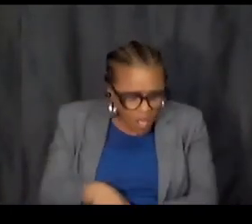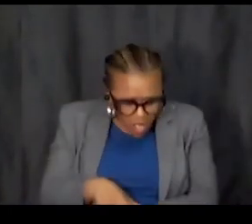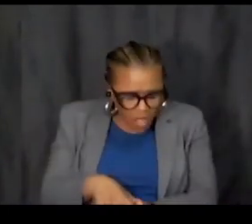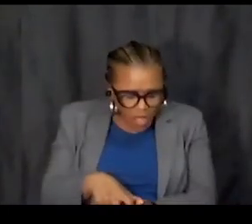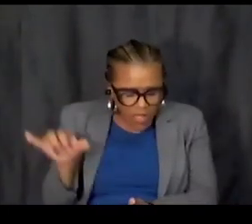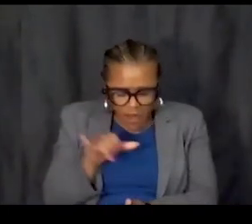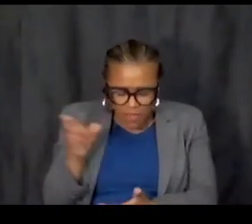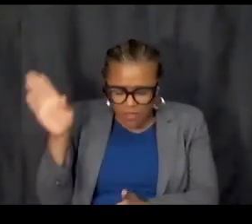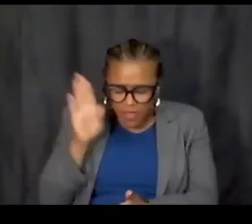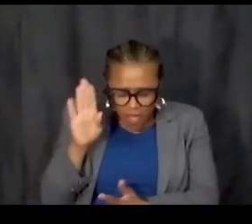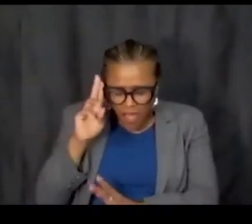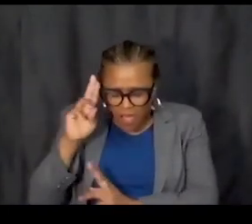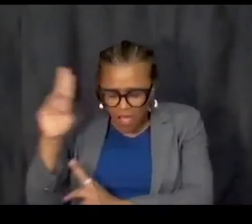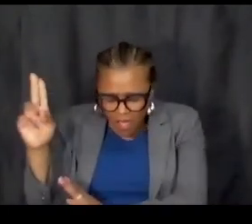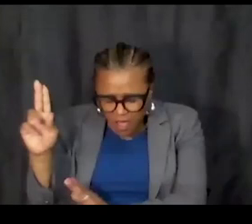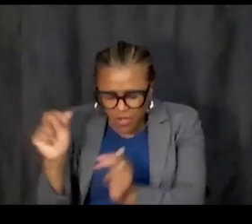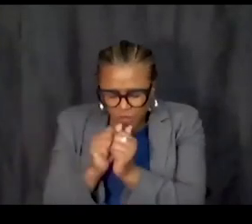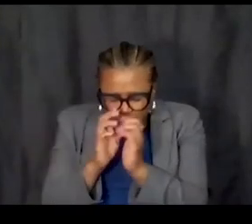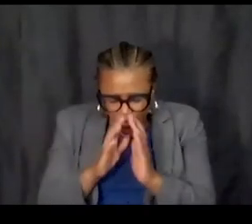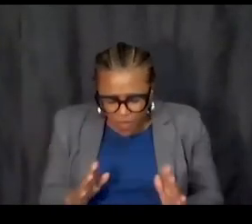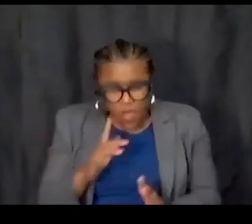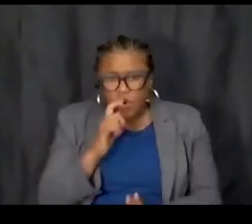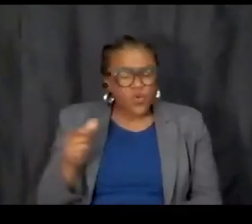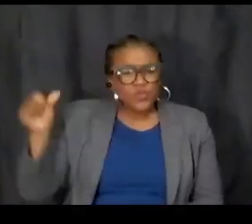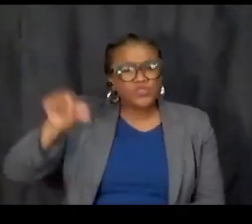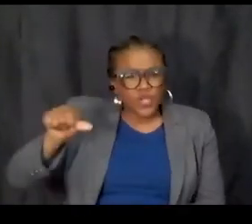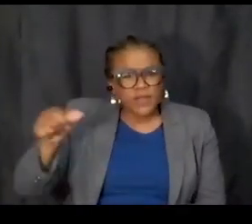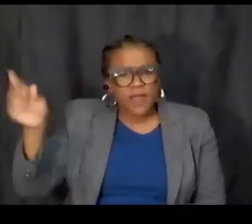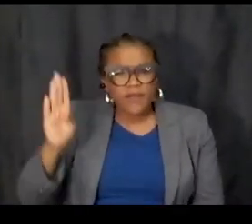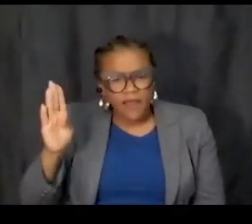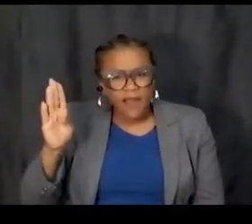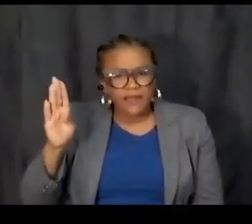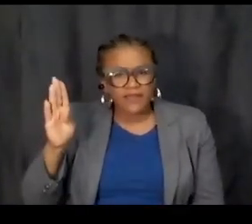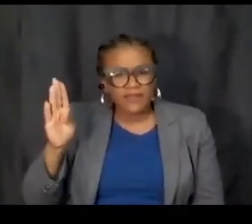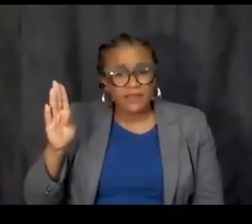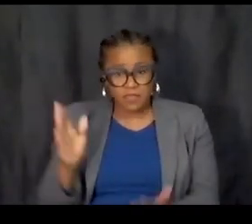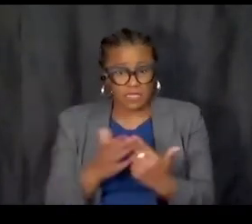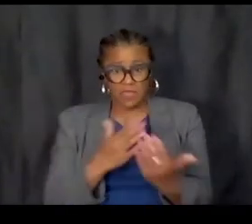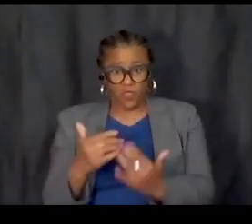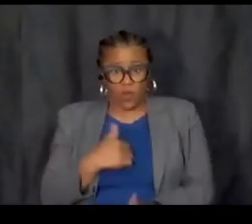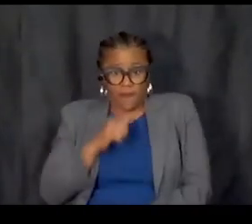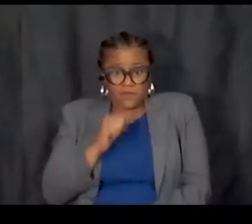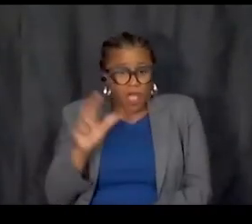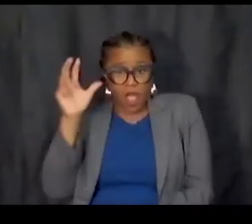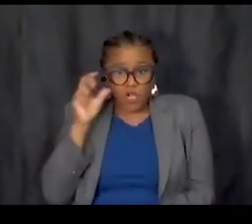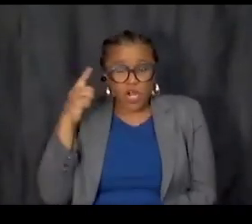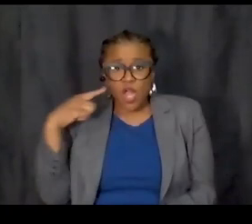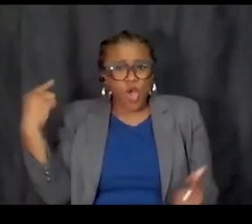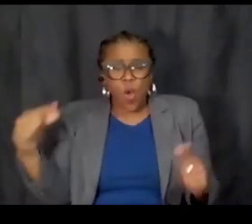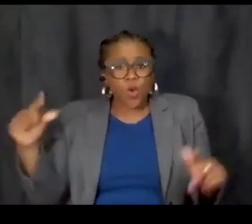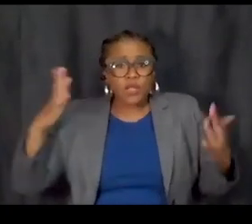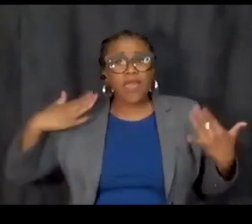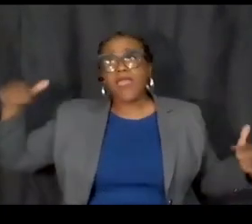God? Even though I have not heard the golden decibel of angels, I have been living in a noiseless